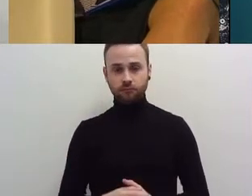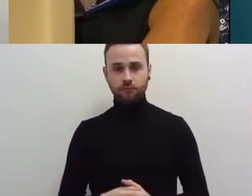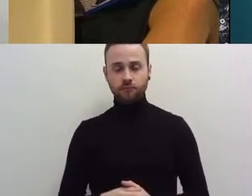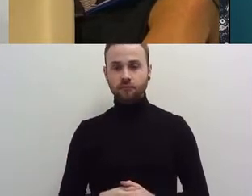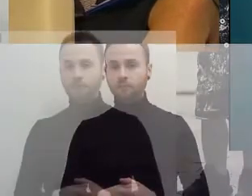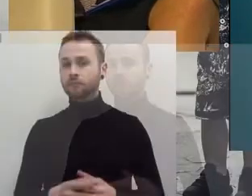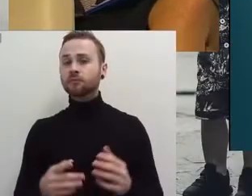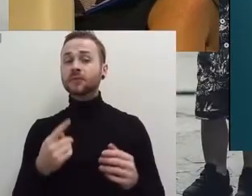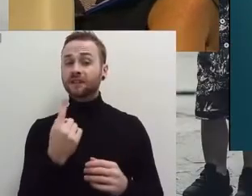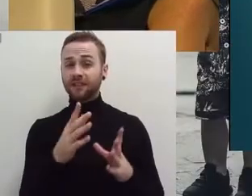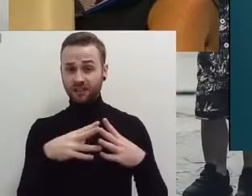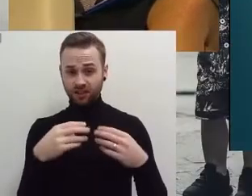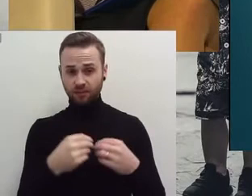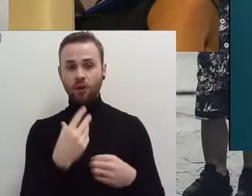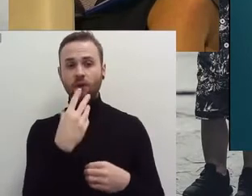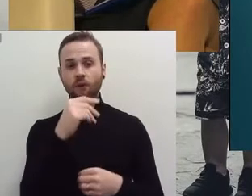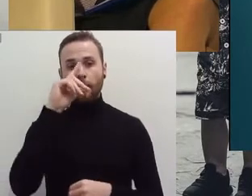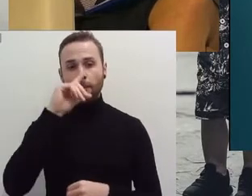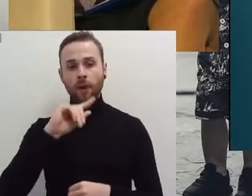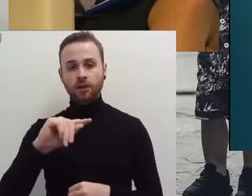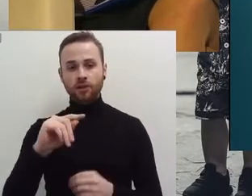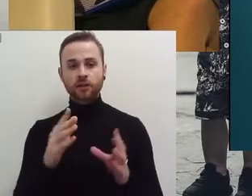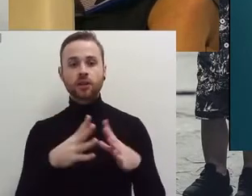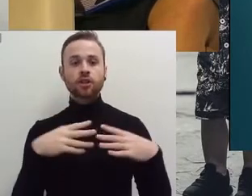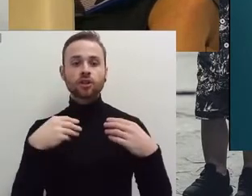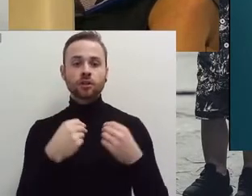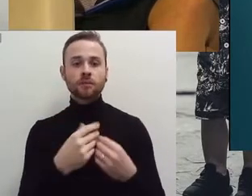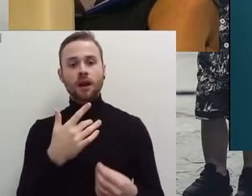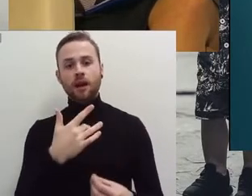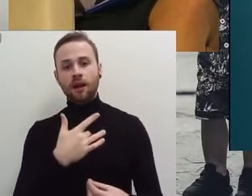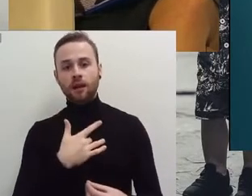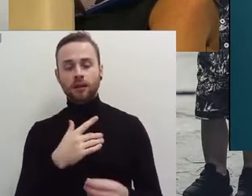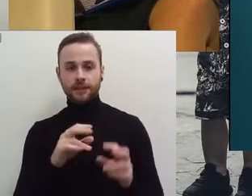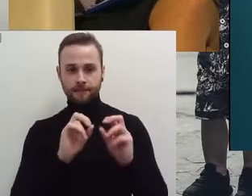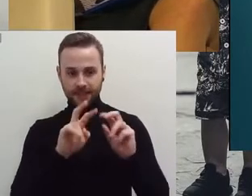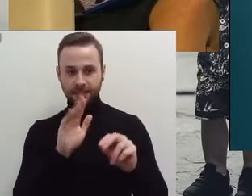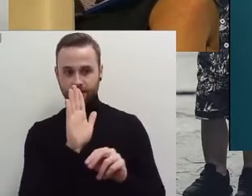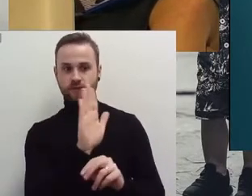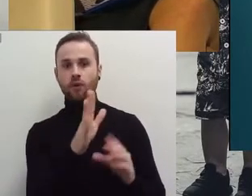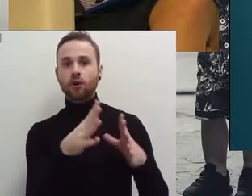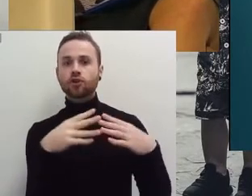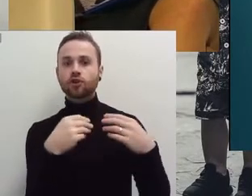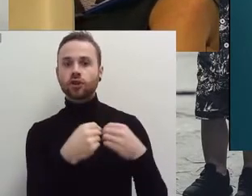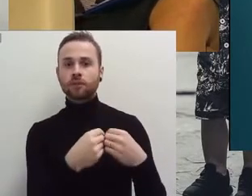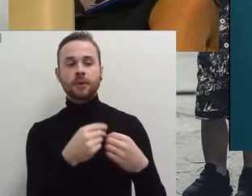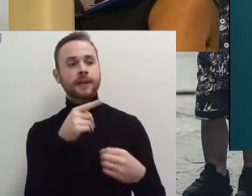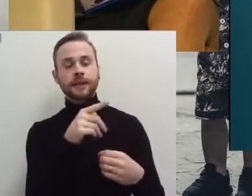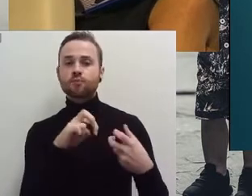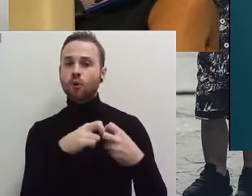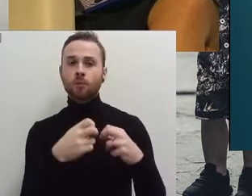other part, and let me finish with that, it's the we invite families participate in